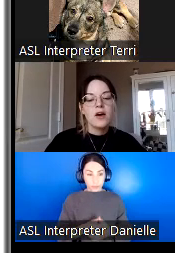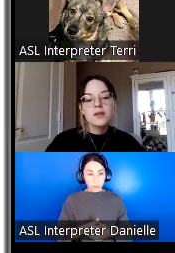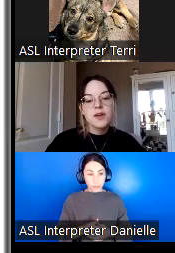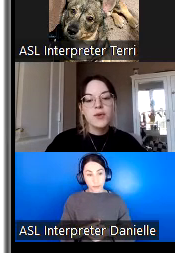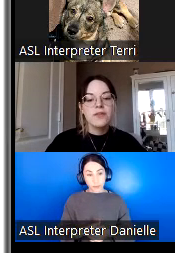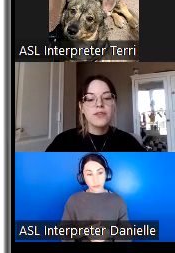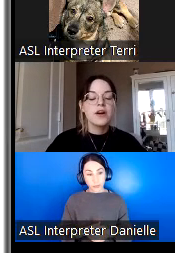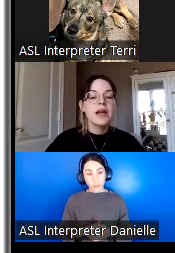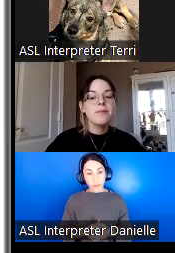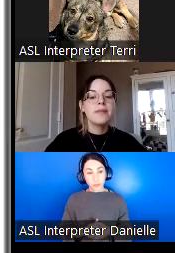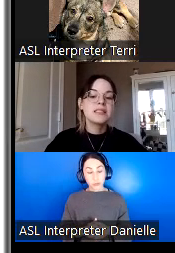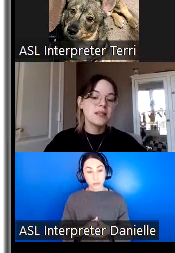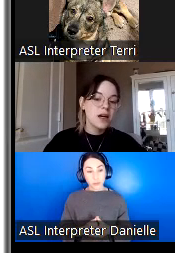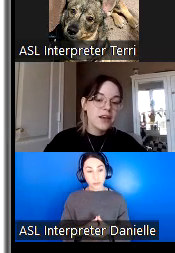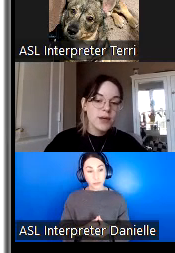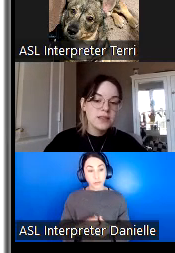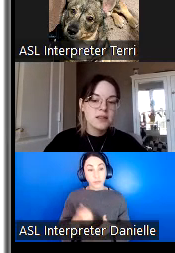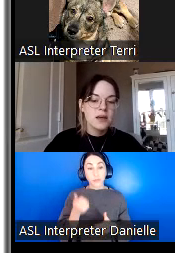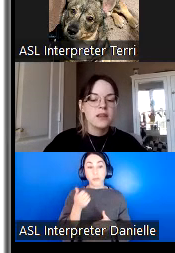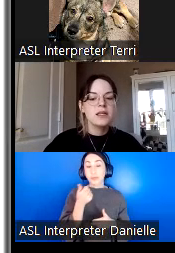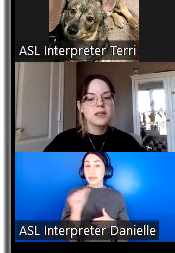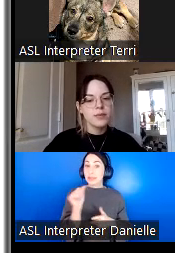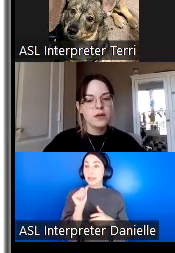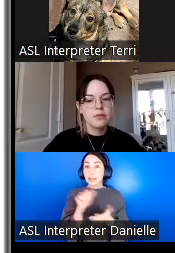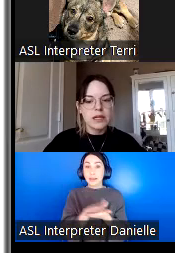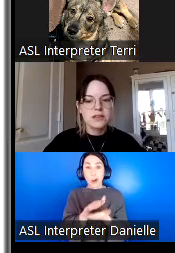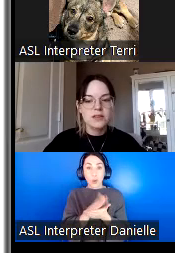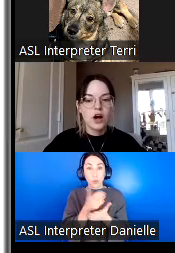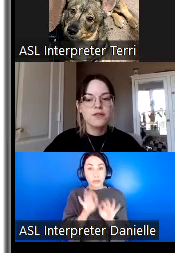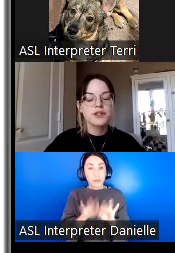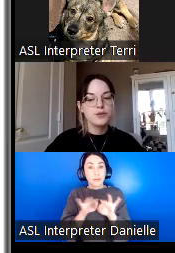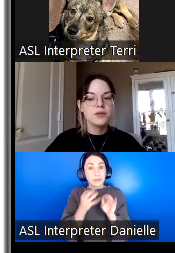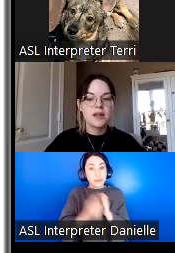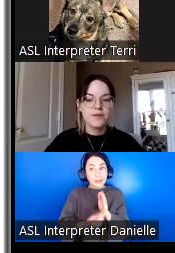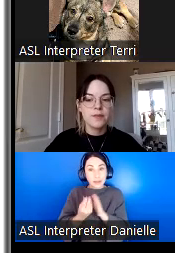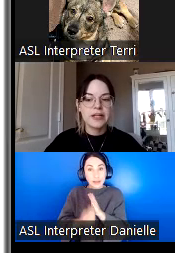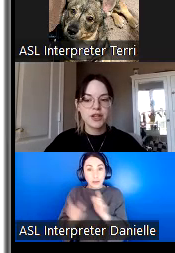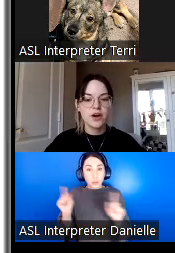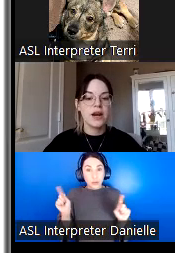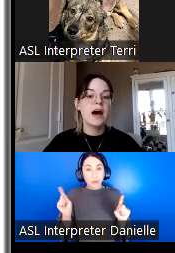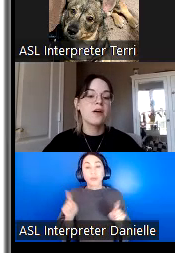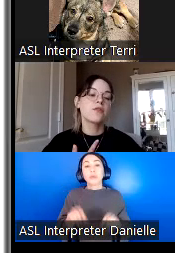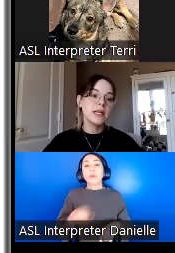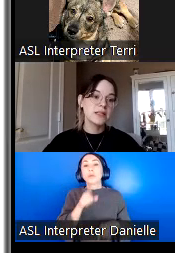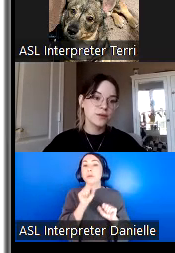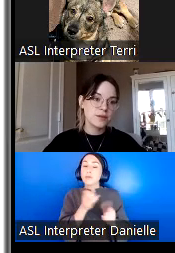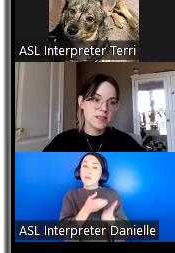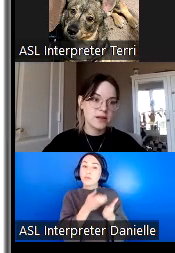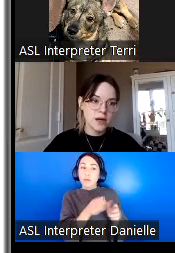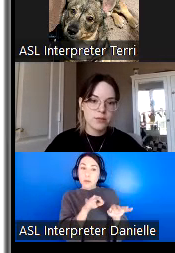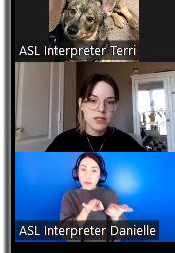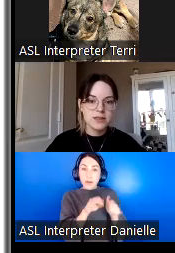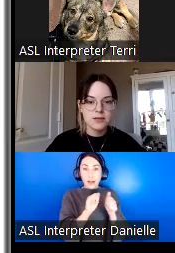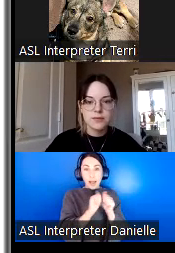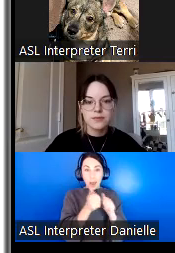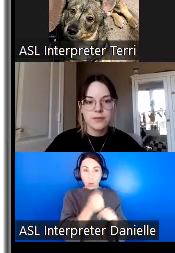And then also, if there are any missing documents, this can be a good place to offer tools and information on how to replace those